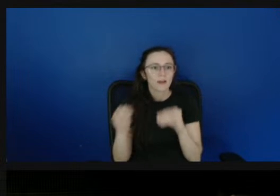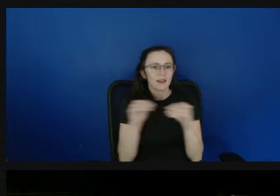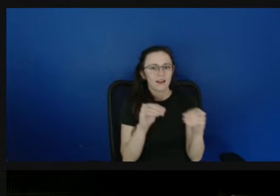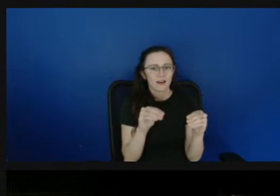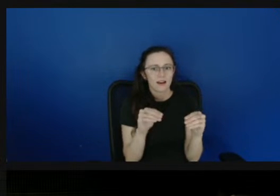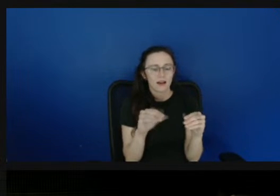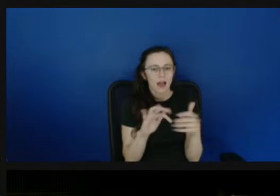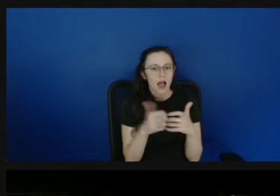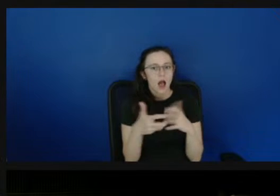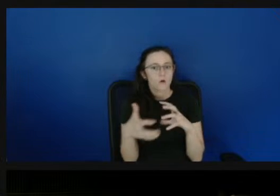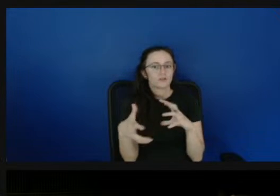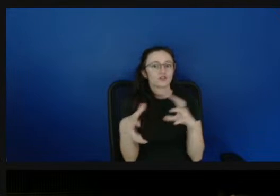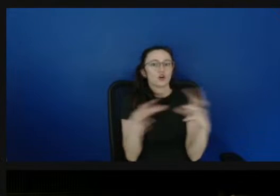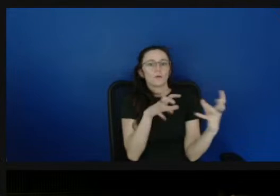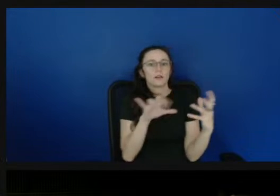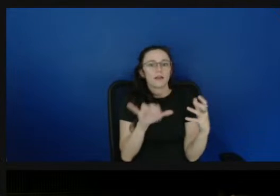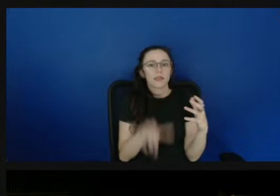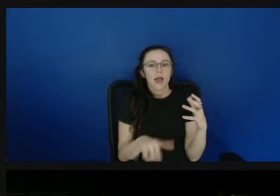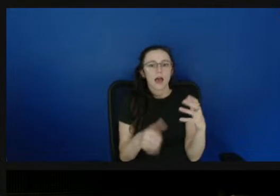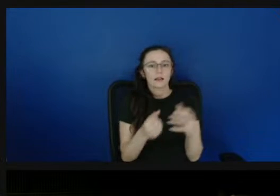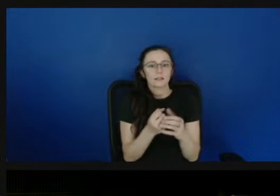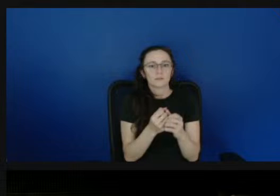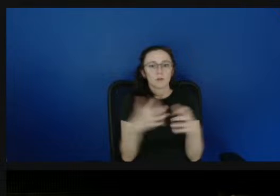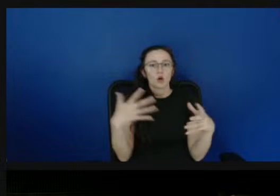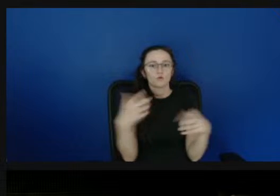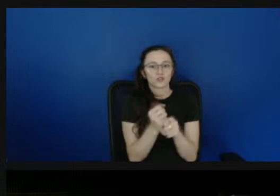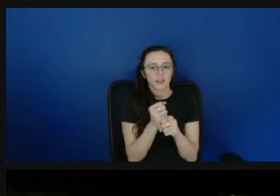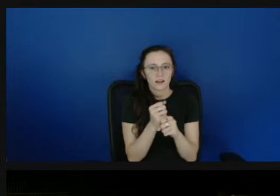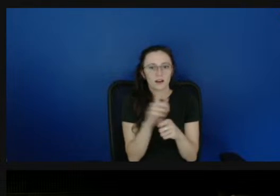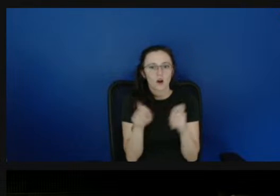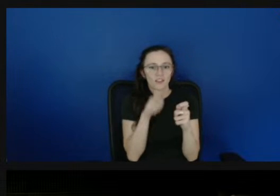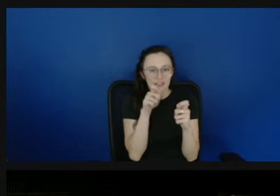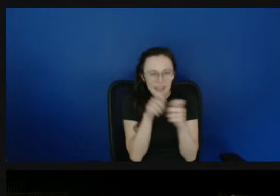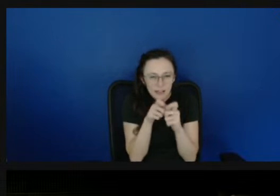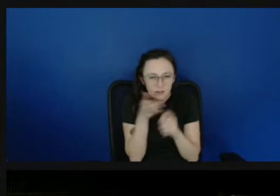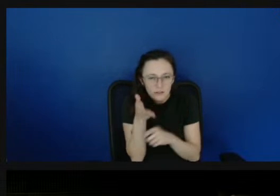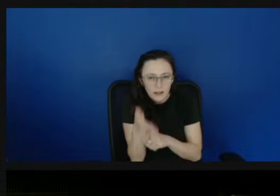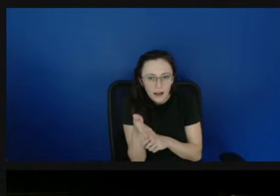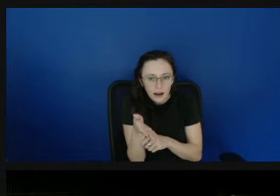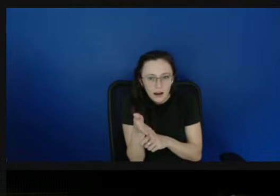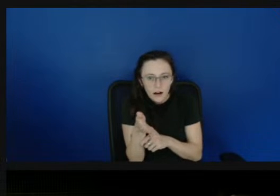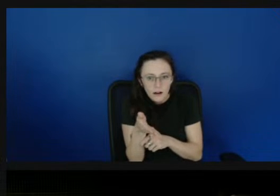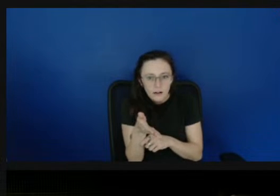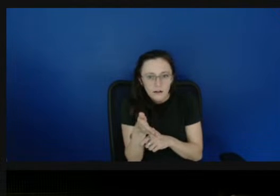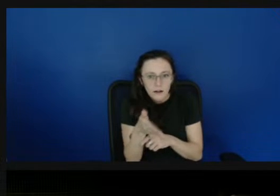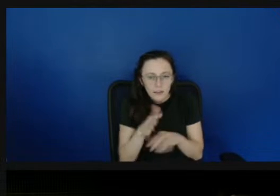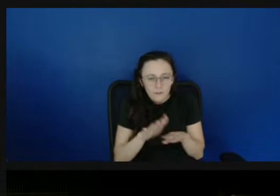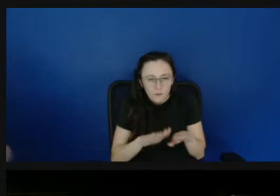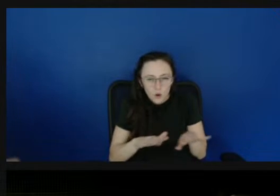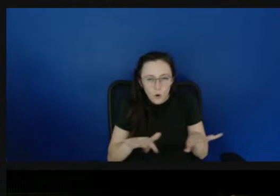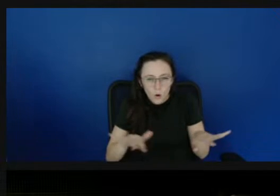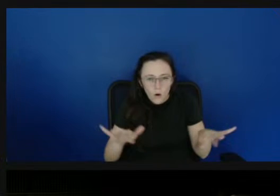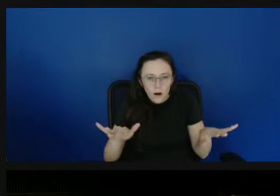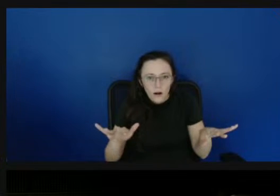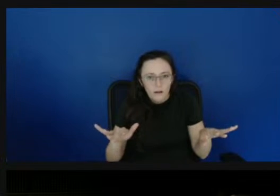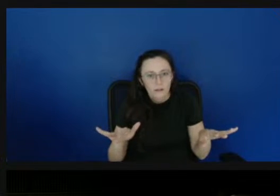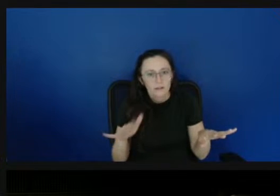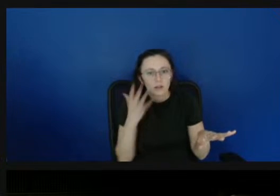this explosion is in the fine details here. Sweeping across the caldera floor, you see it looks like maybe